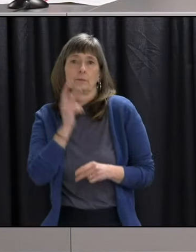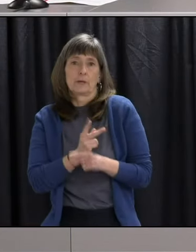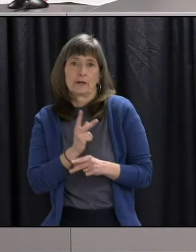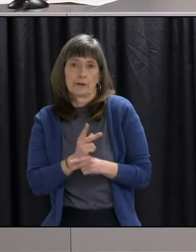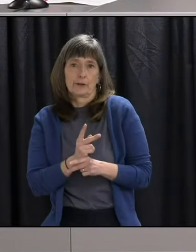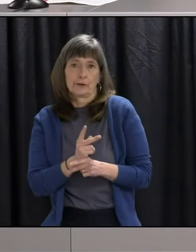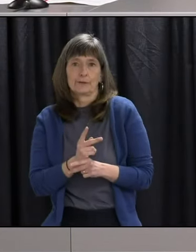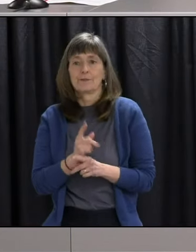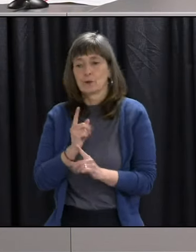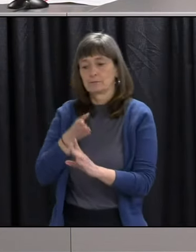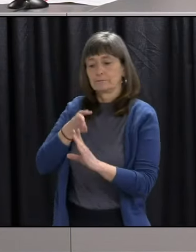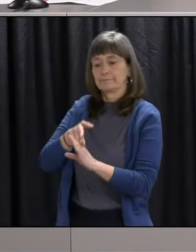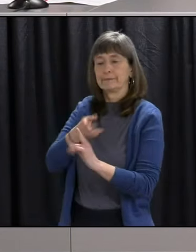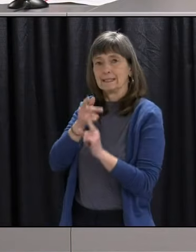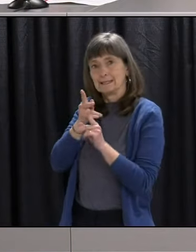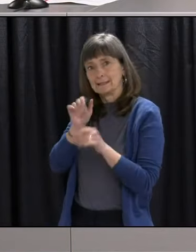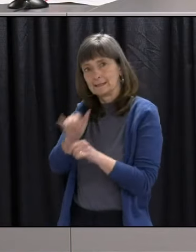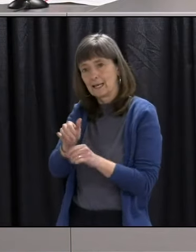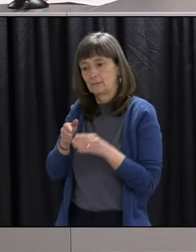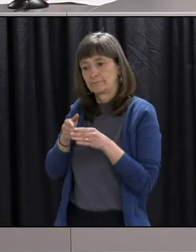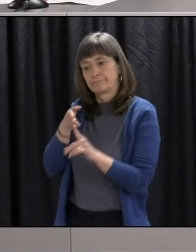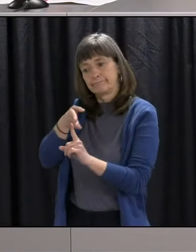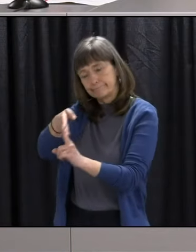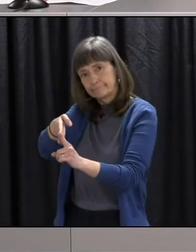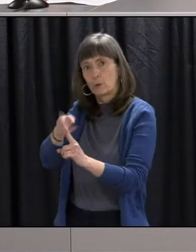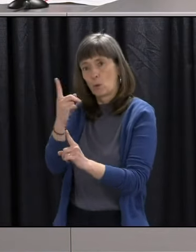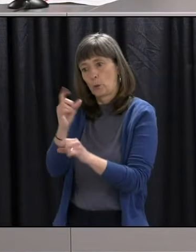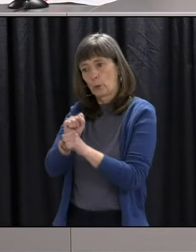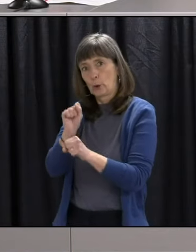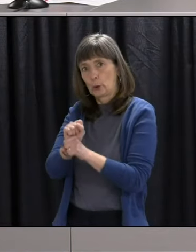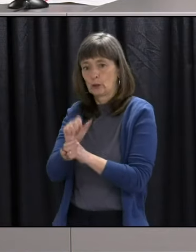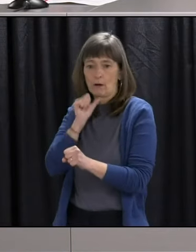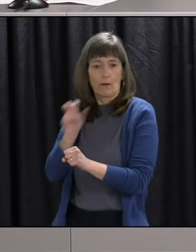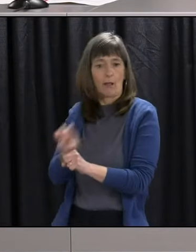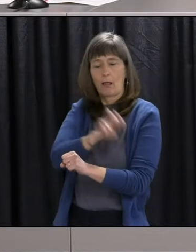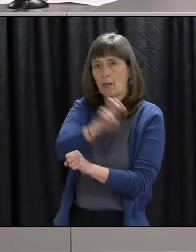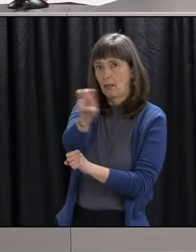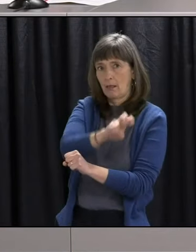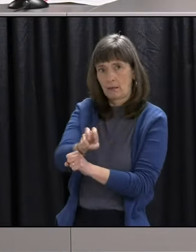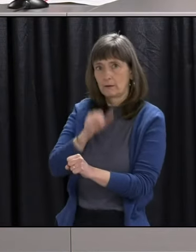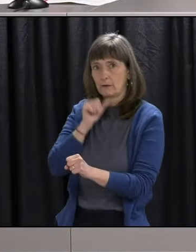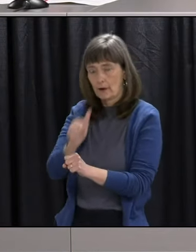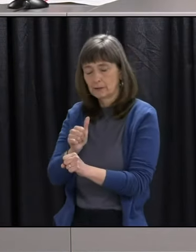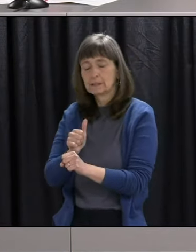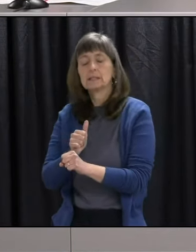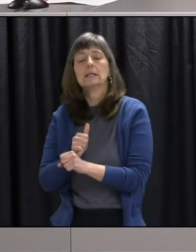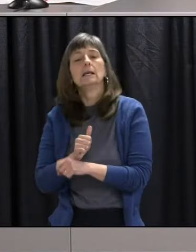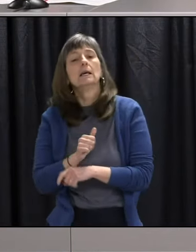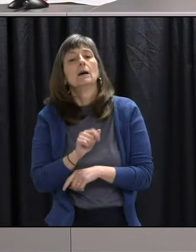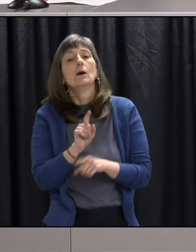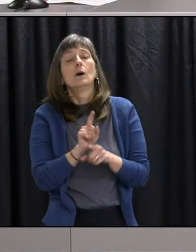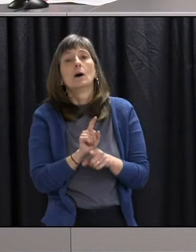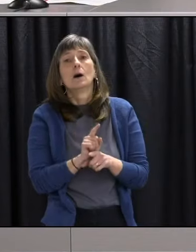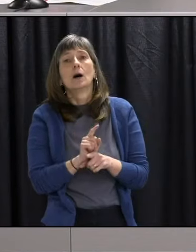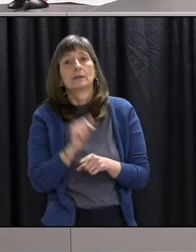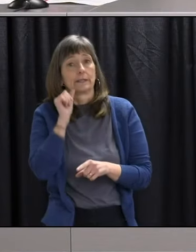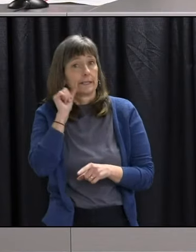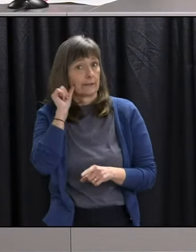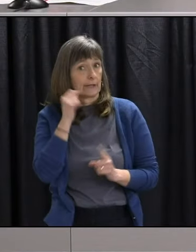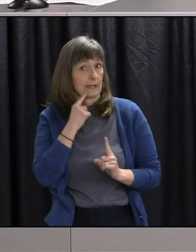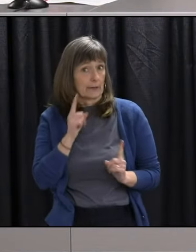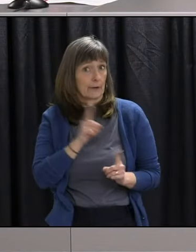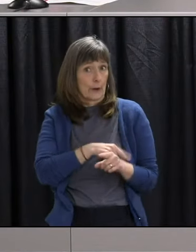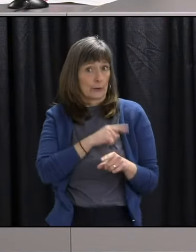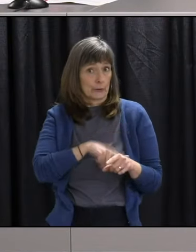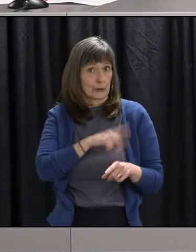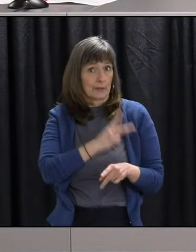from home to home in terms of work, and we know that yesterday's announcement regarding long-term care homes, are we still seeing a transfer of